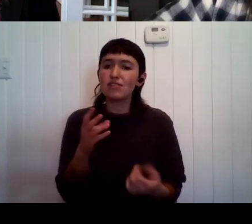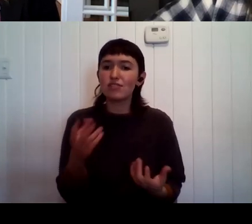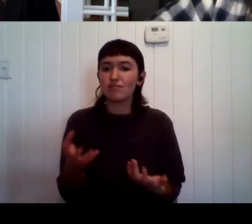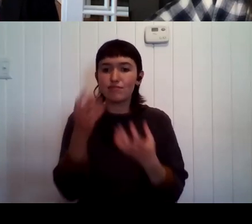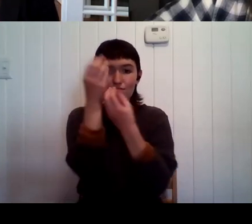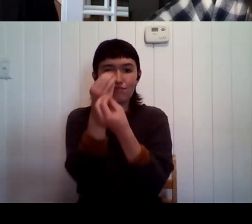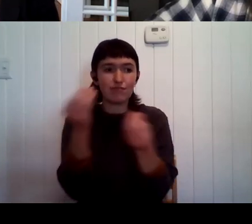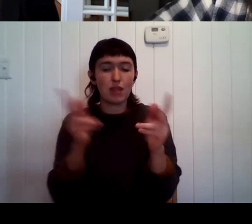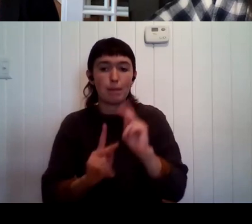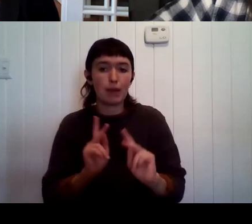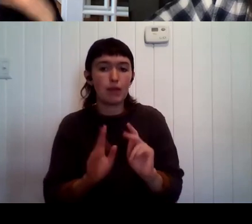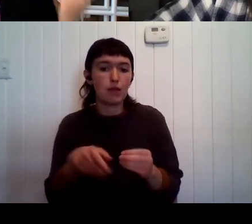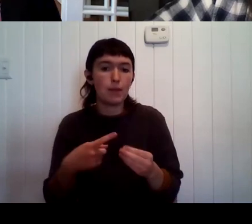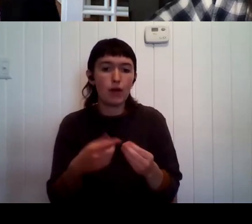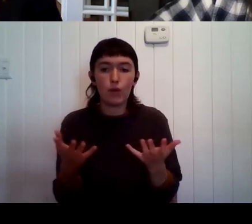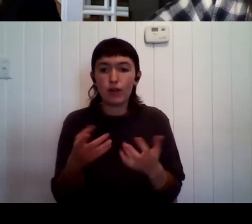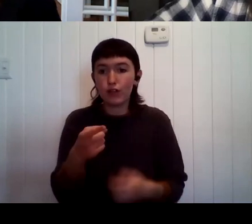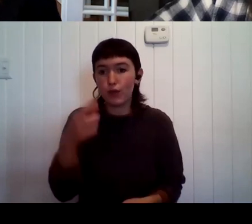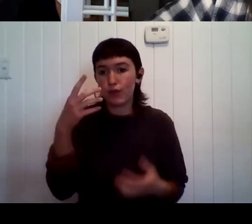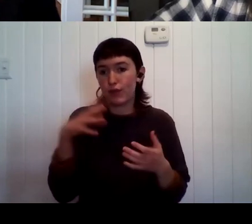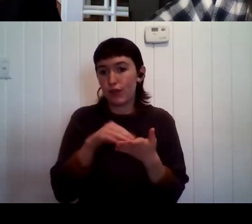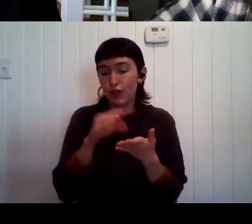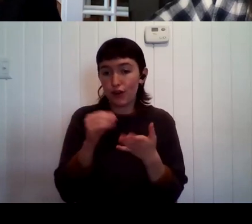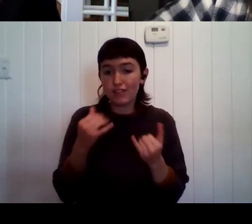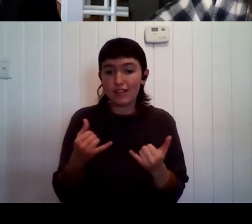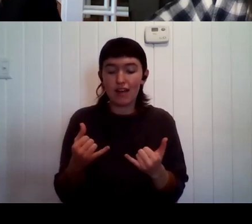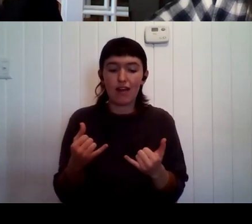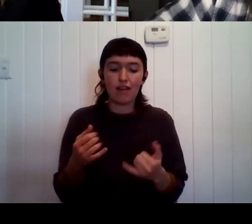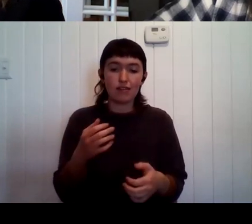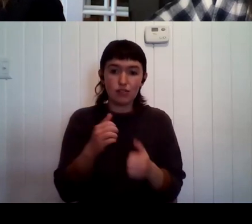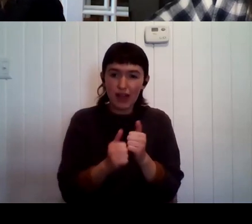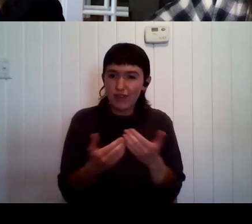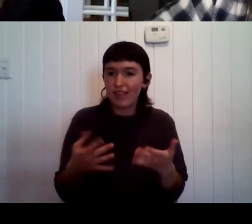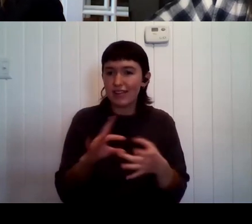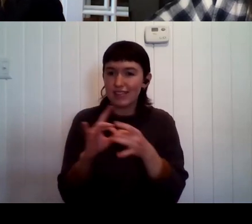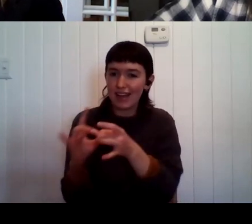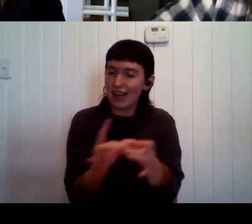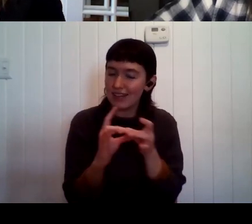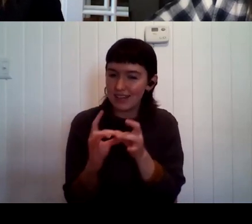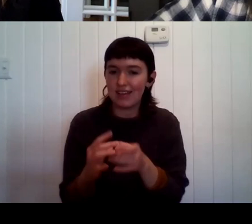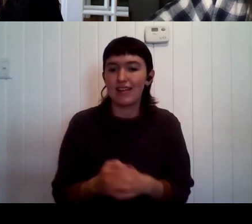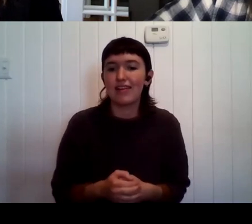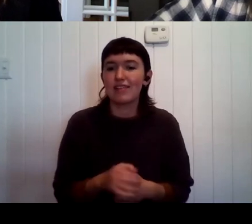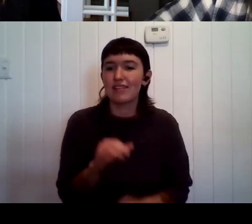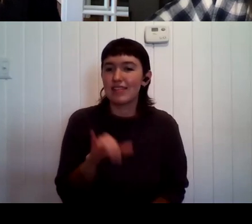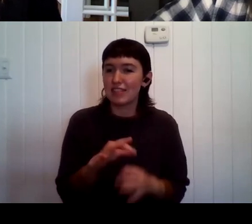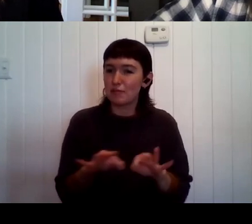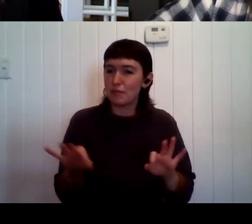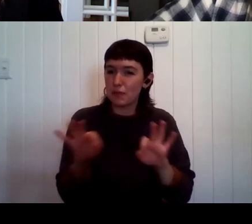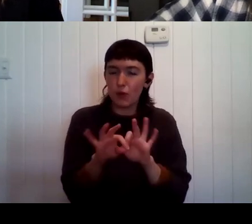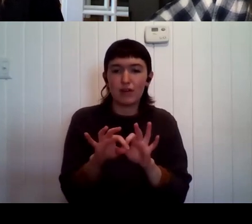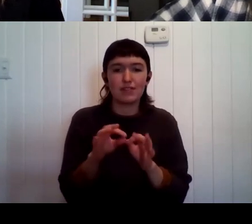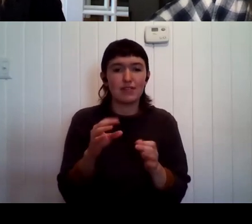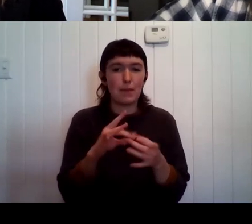about One Health and that, you know, everything is connected. I think that's a really important message to make sure everybody is aware